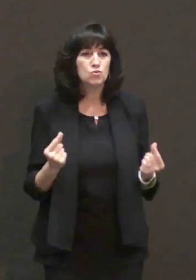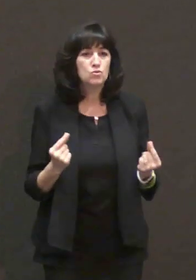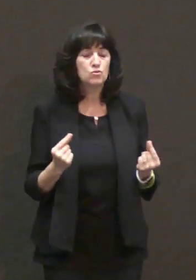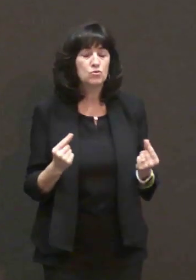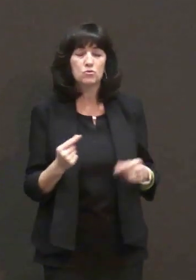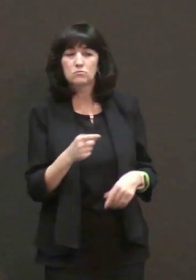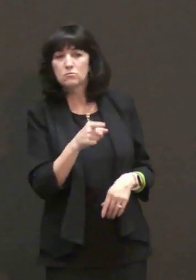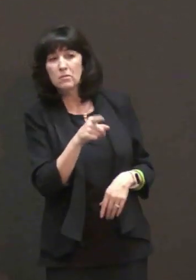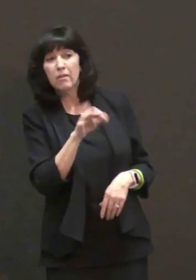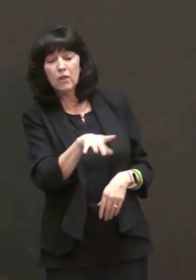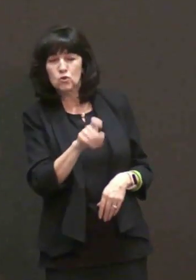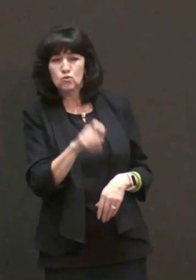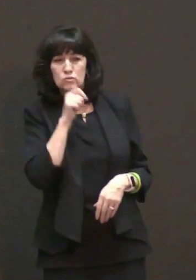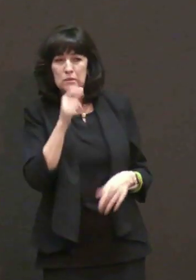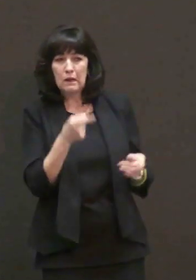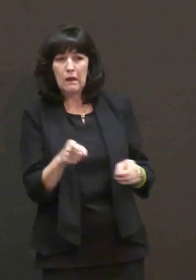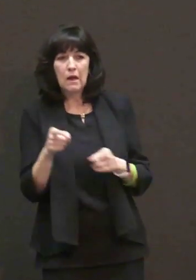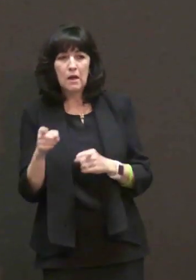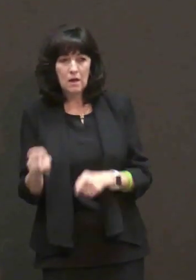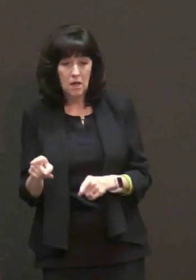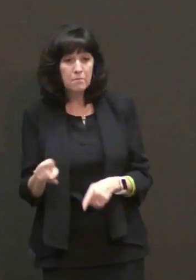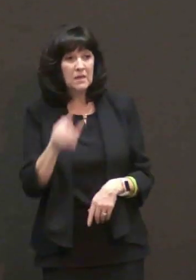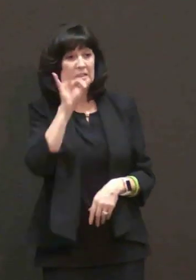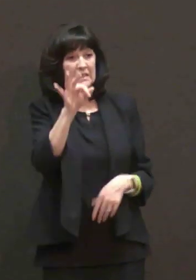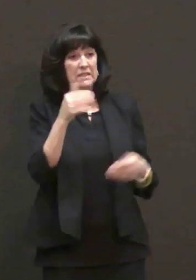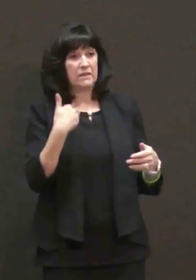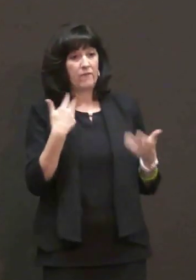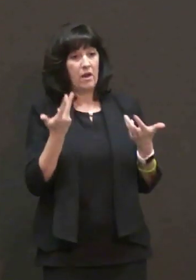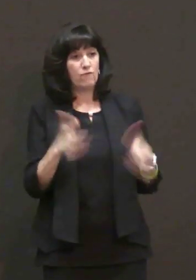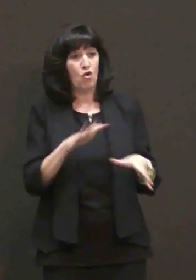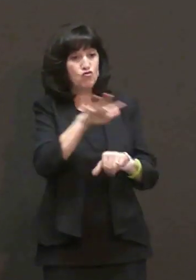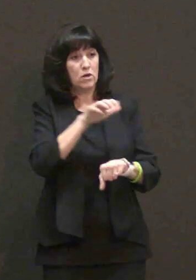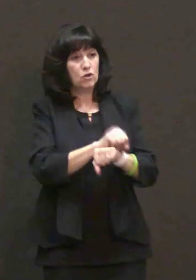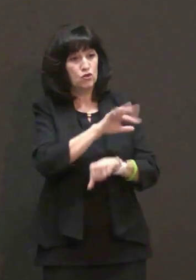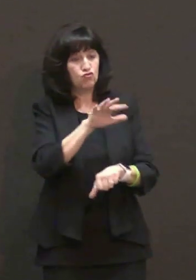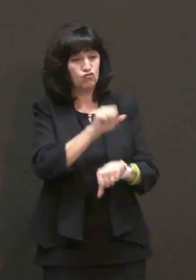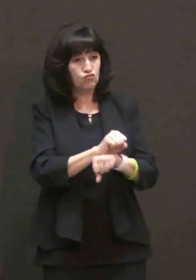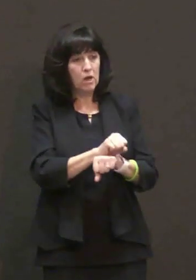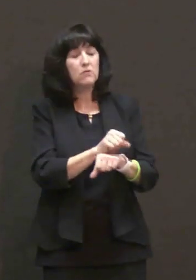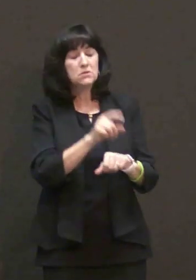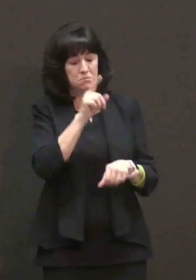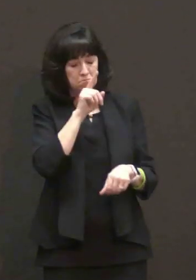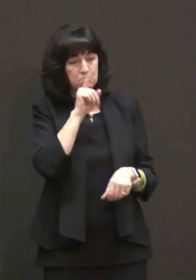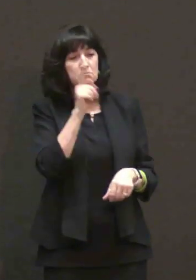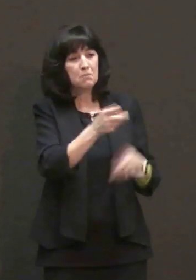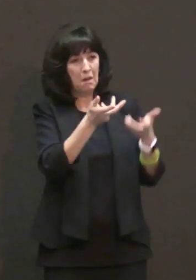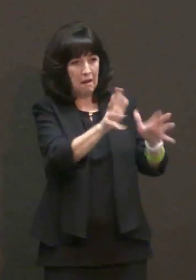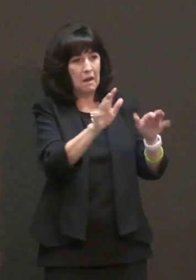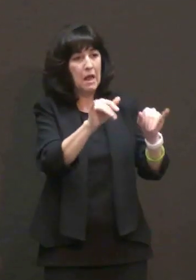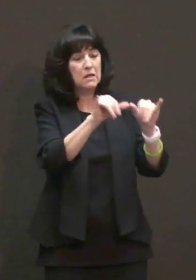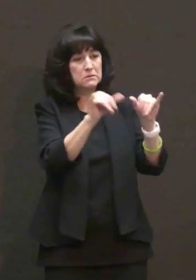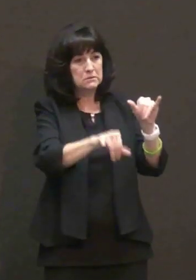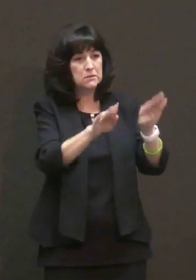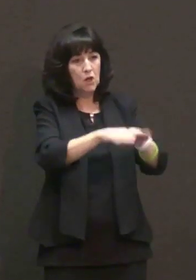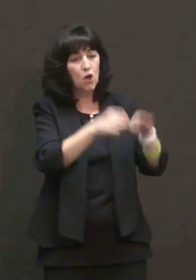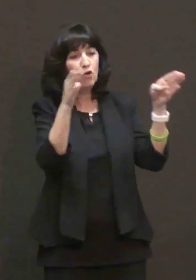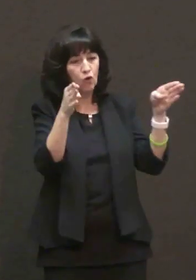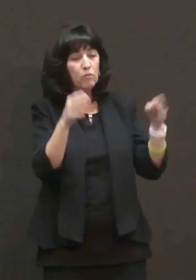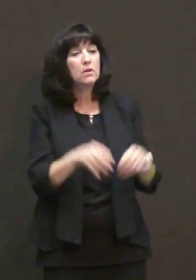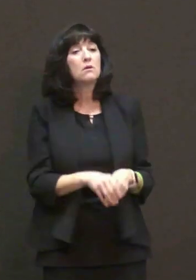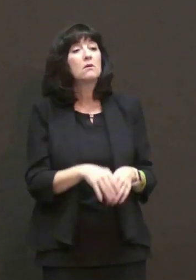services to stay open for that. We also have a team that's working on the homeless issue, and